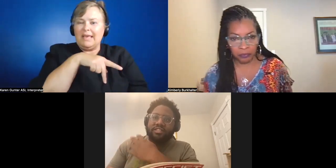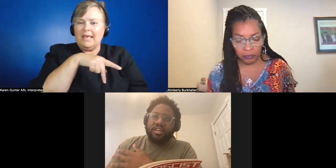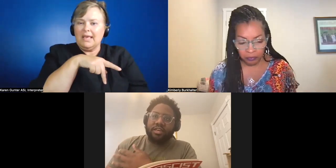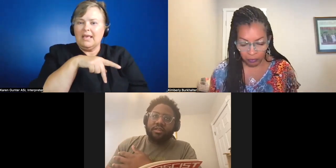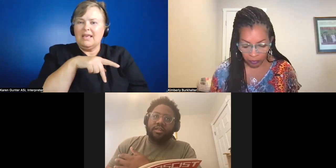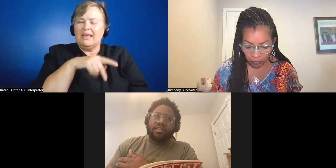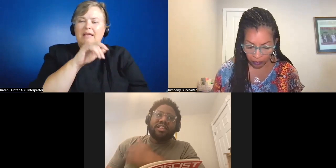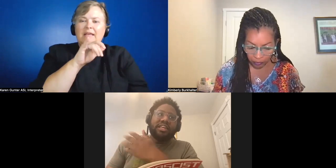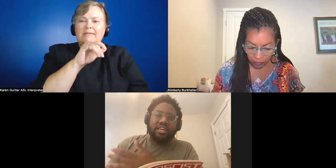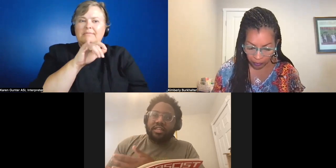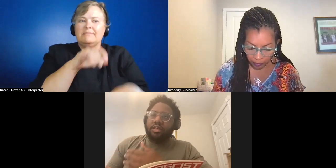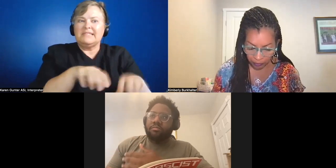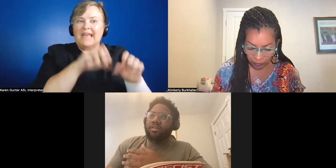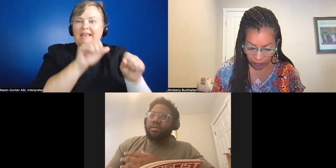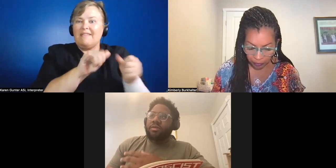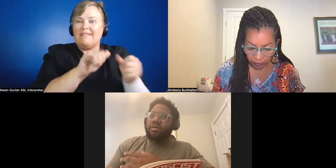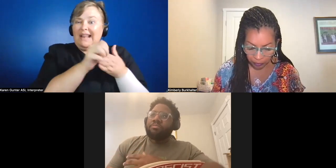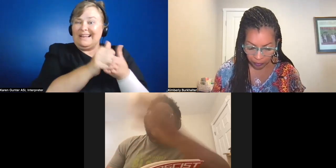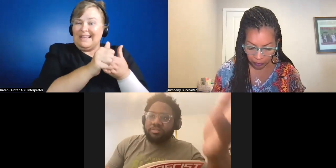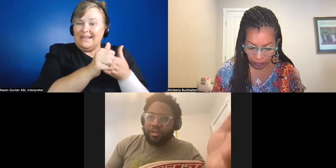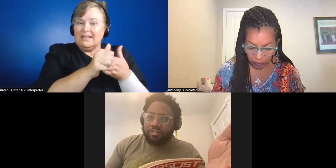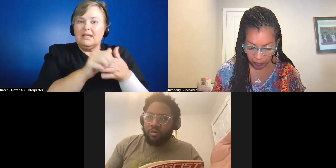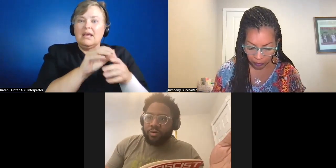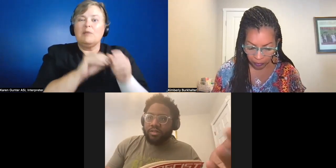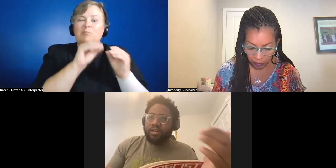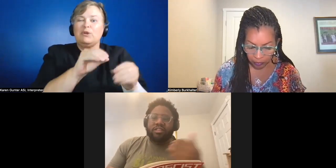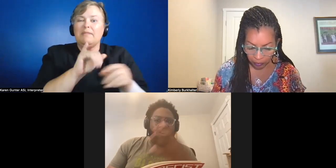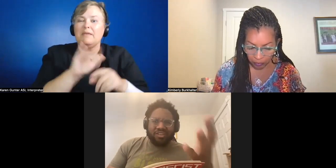of like taking the lead in putting these bills